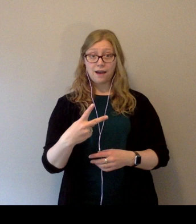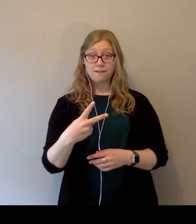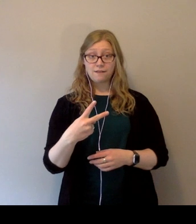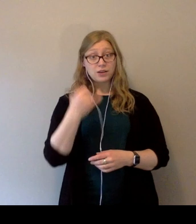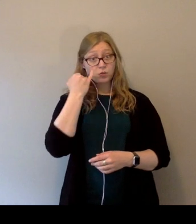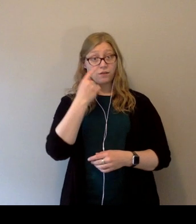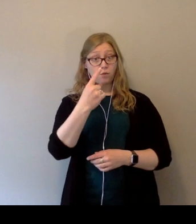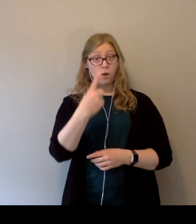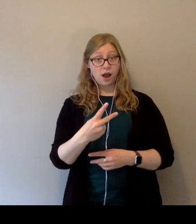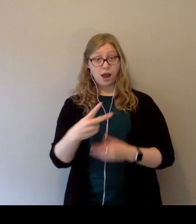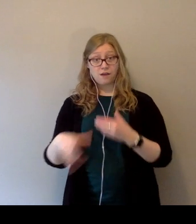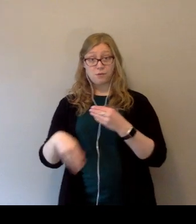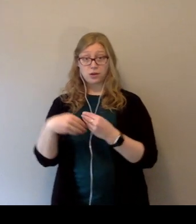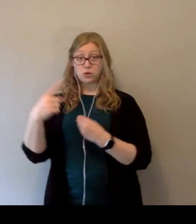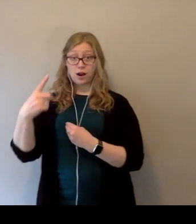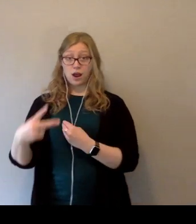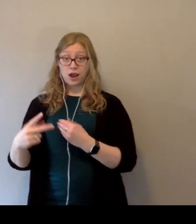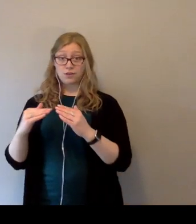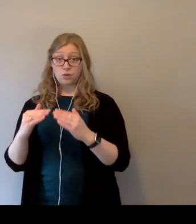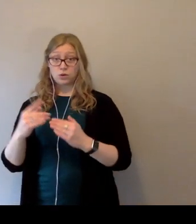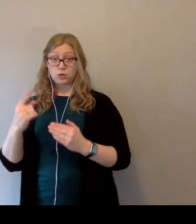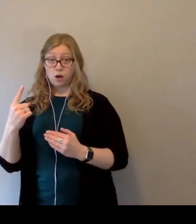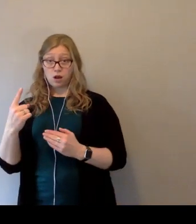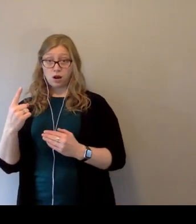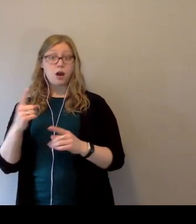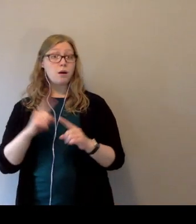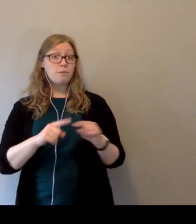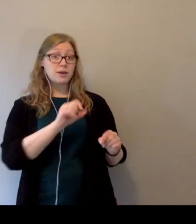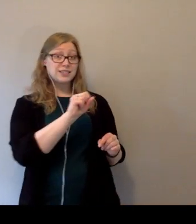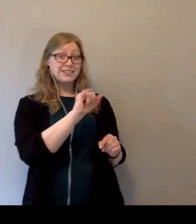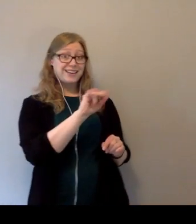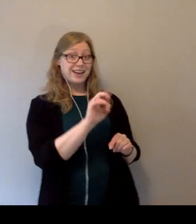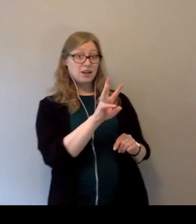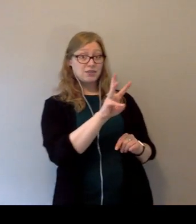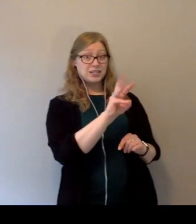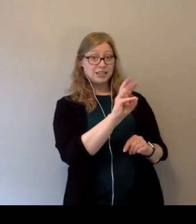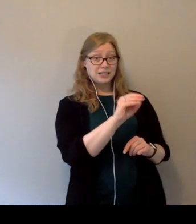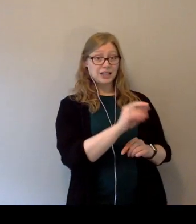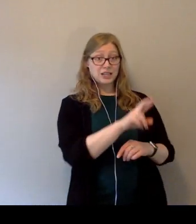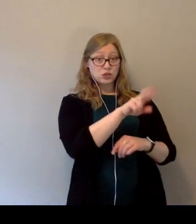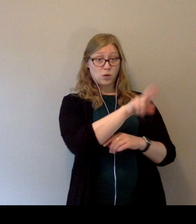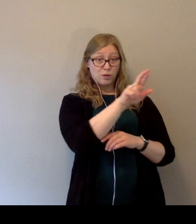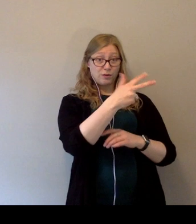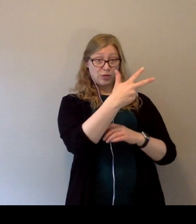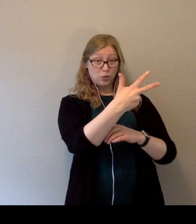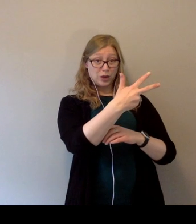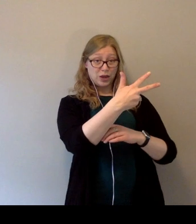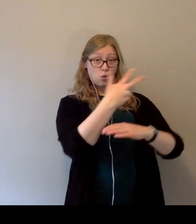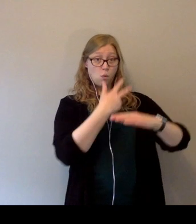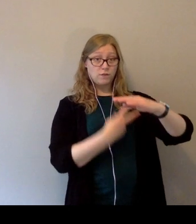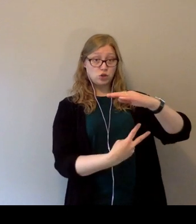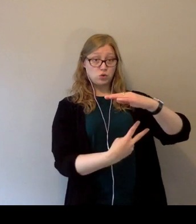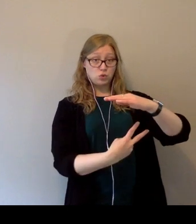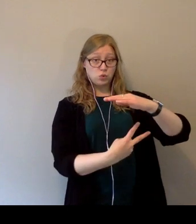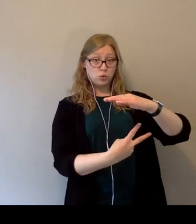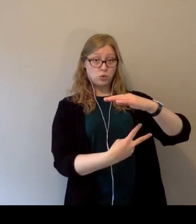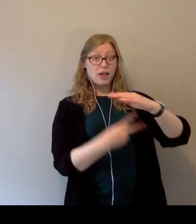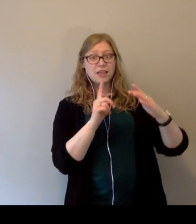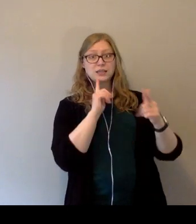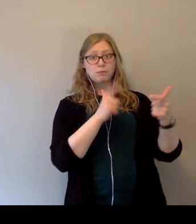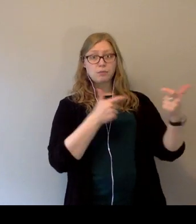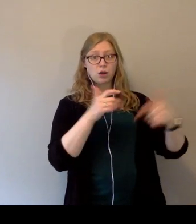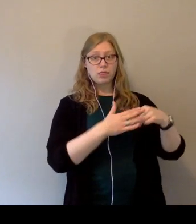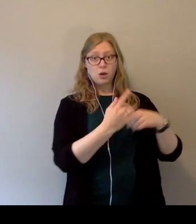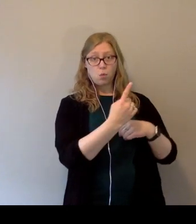get 1. But the sine of 60 is the square root of 3 over 2, which is bigger than 1. So no, Langdon is wrong.